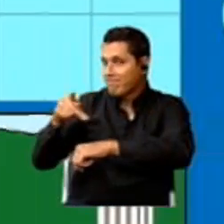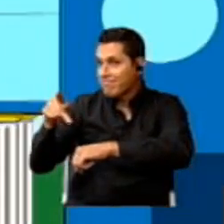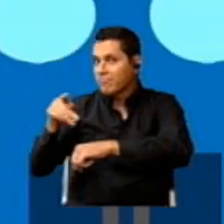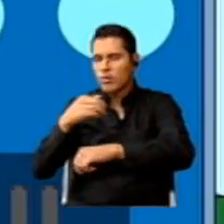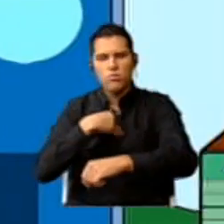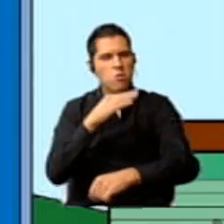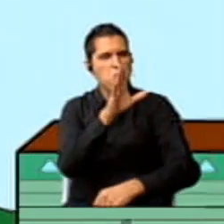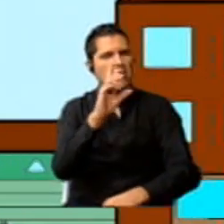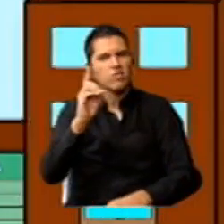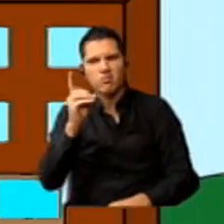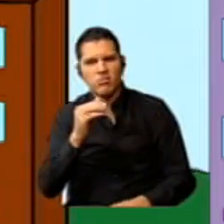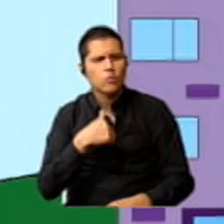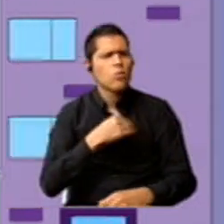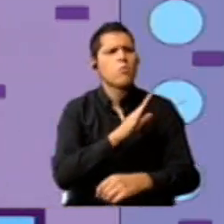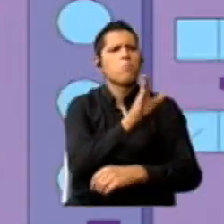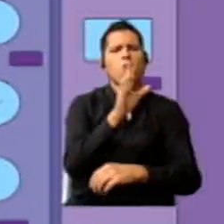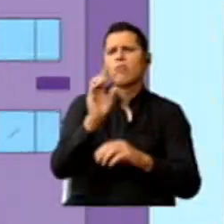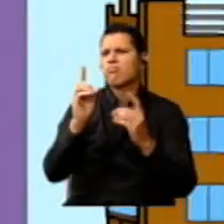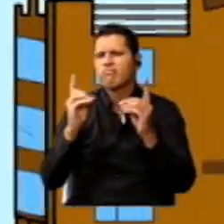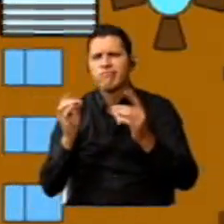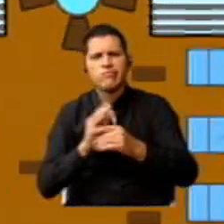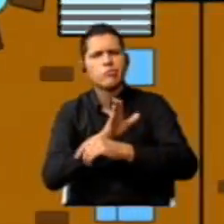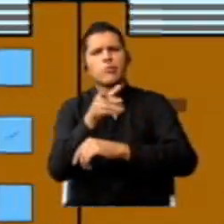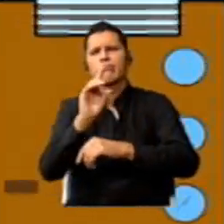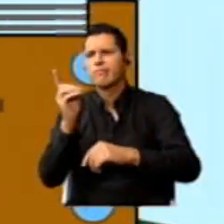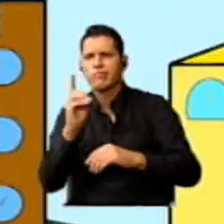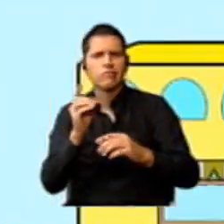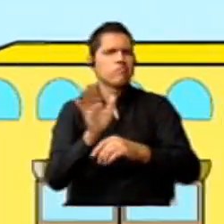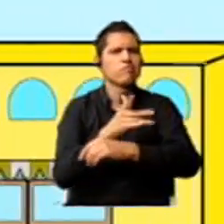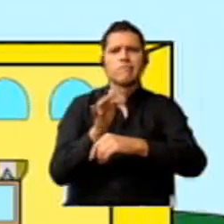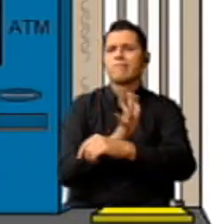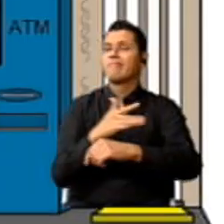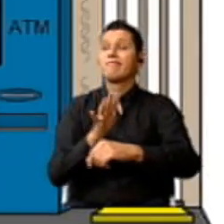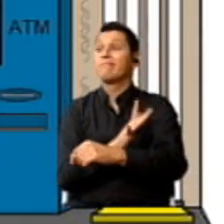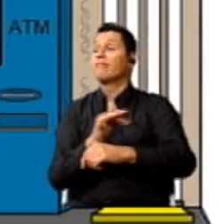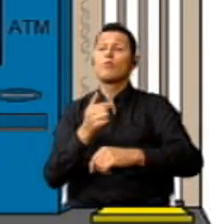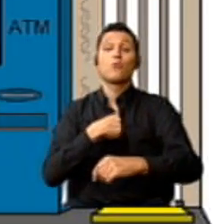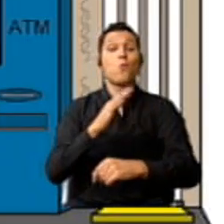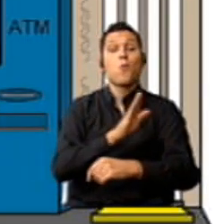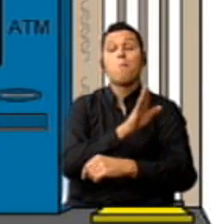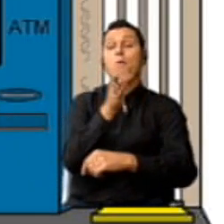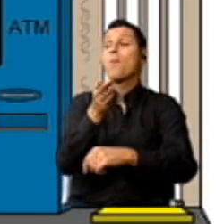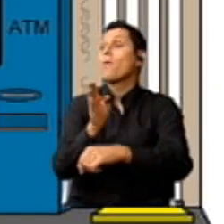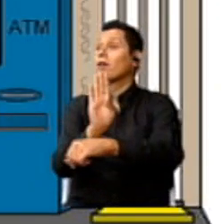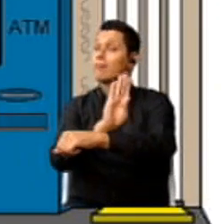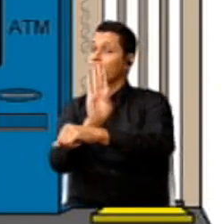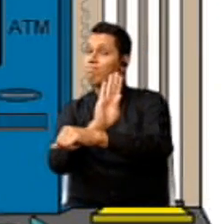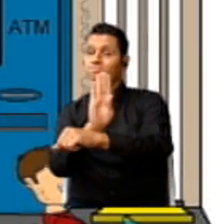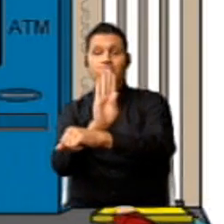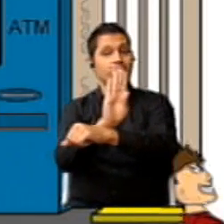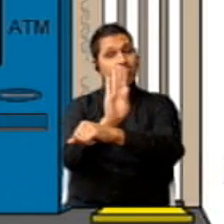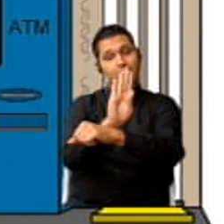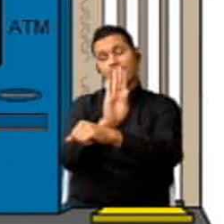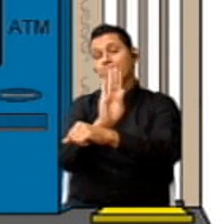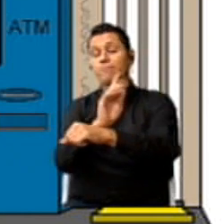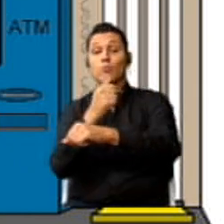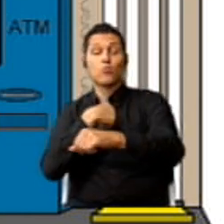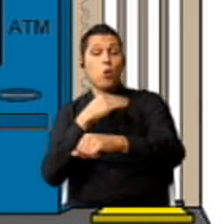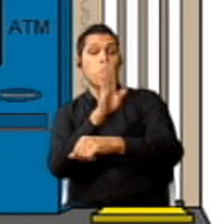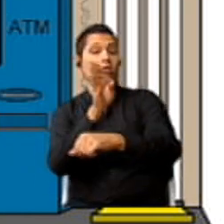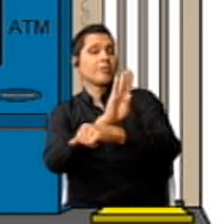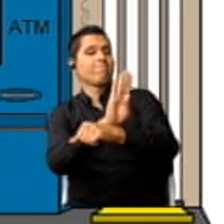Where are you going? Where are you going? I am going to the